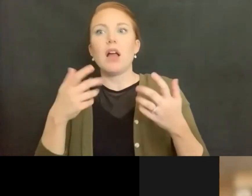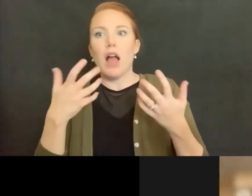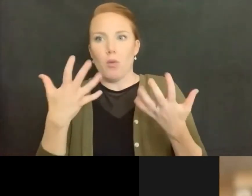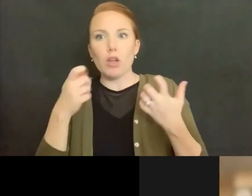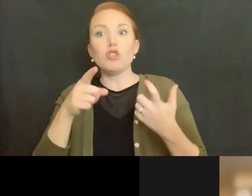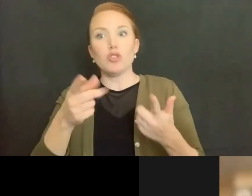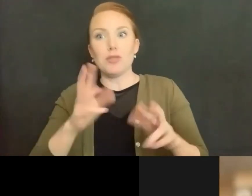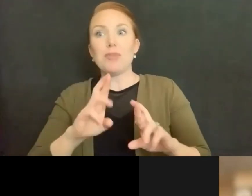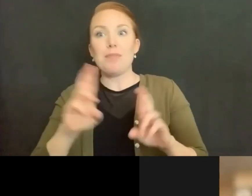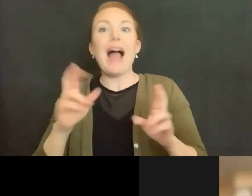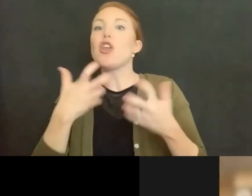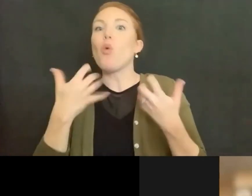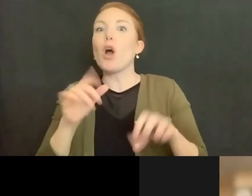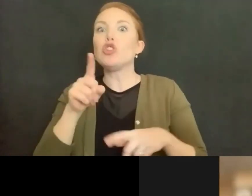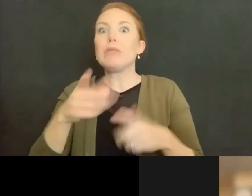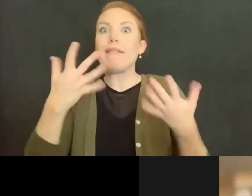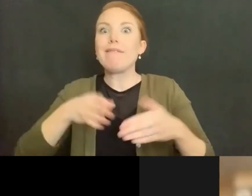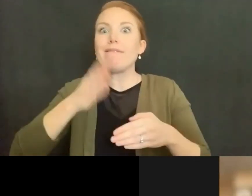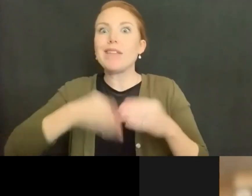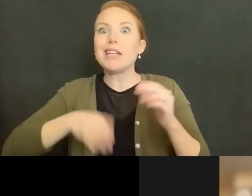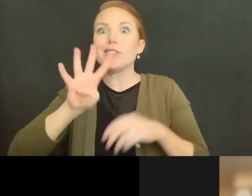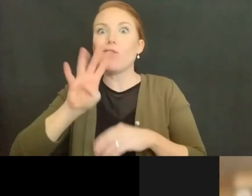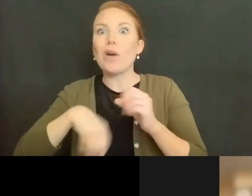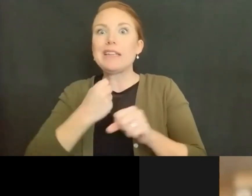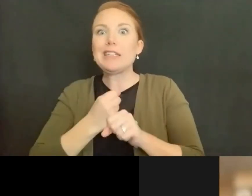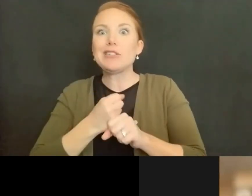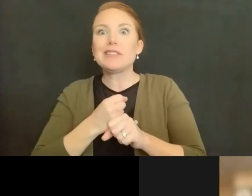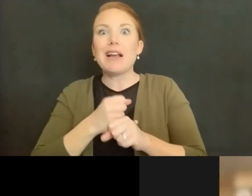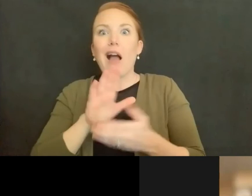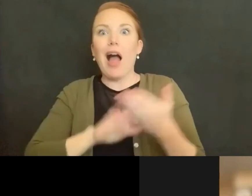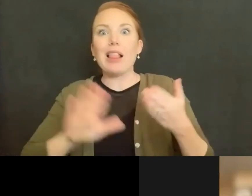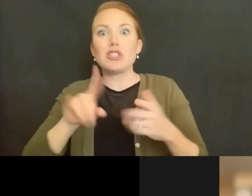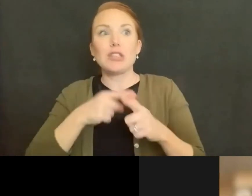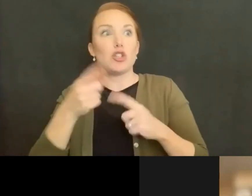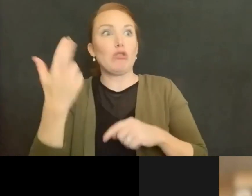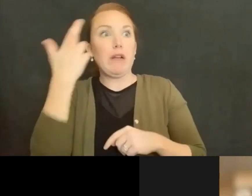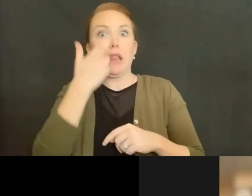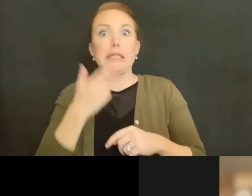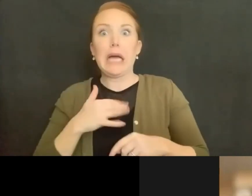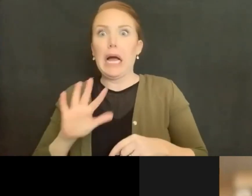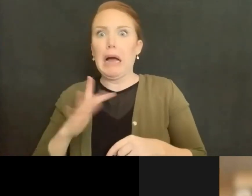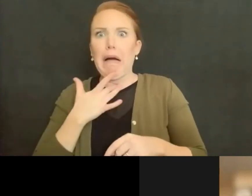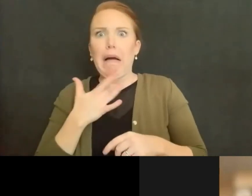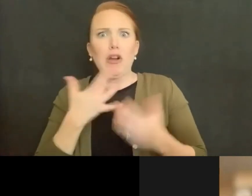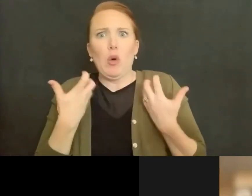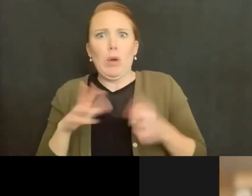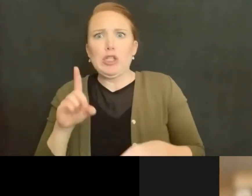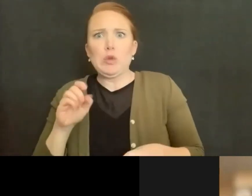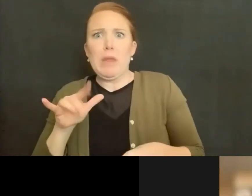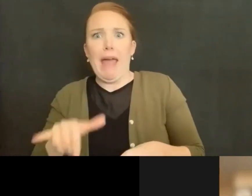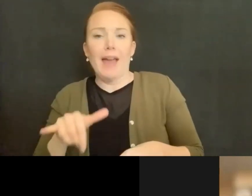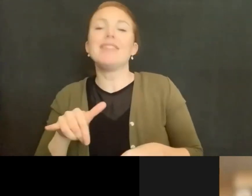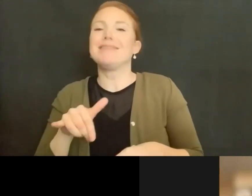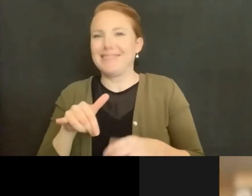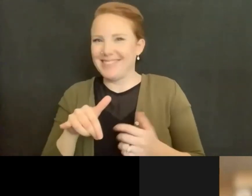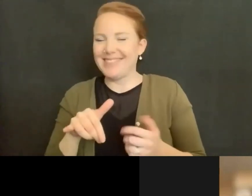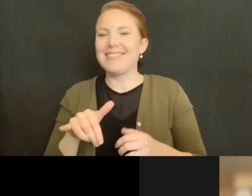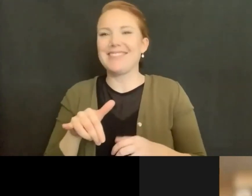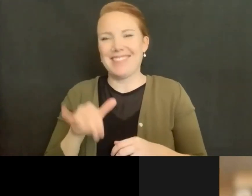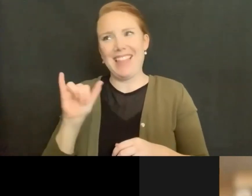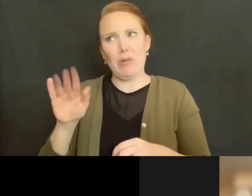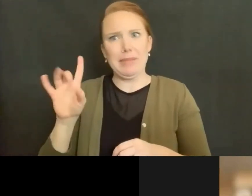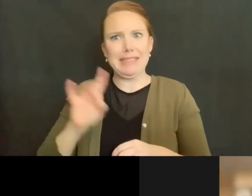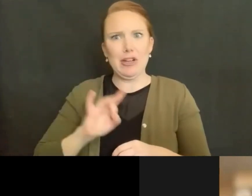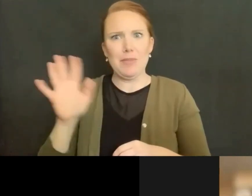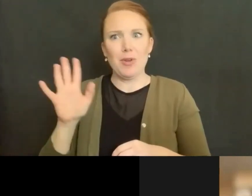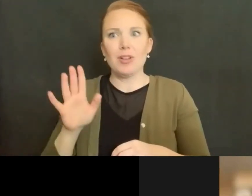your 4 years and you'll be like, oh, I don't want to be Right. here. Yeah, that would be worse. And lab is, we